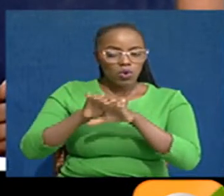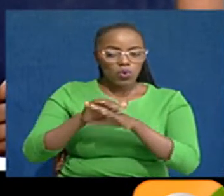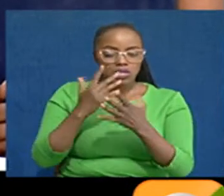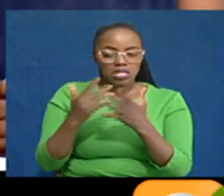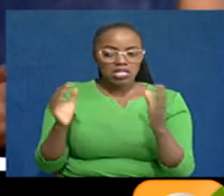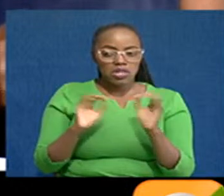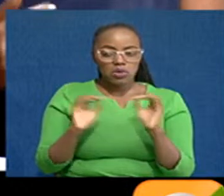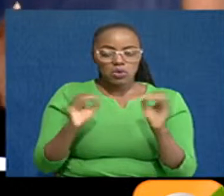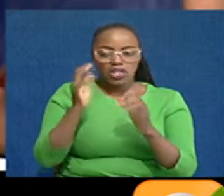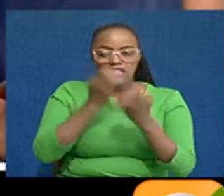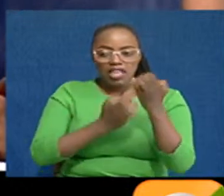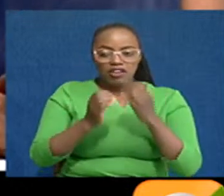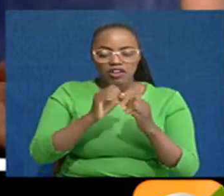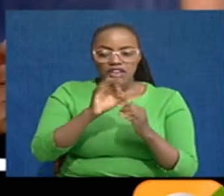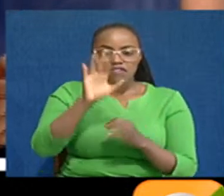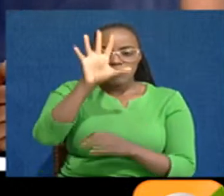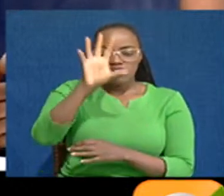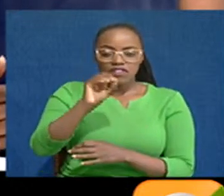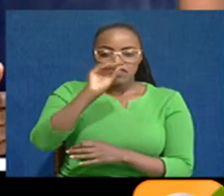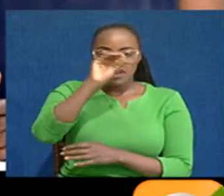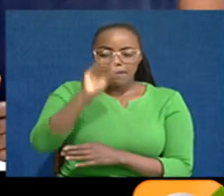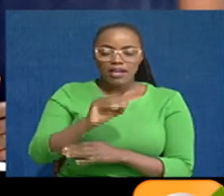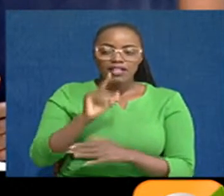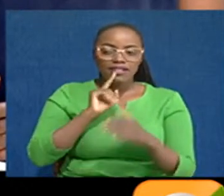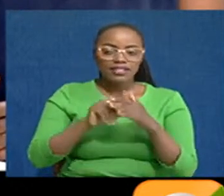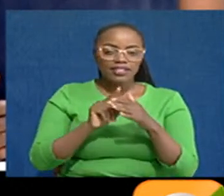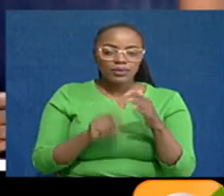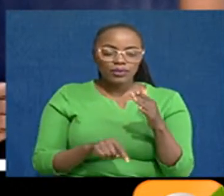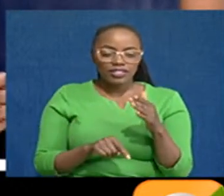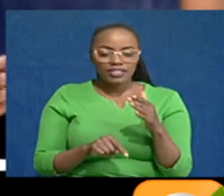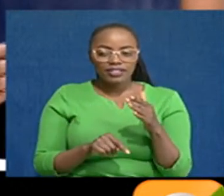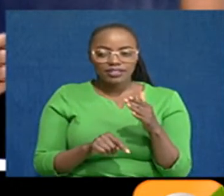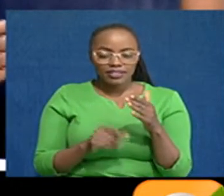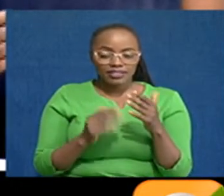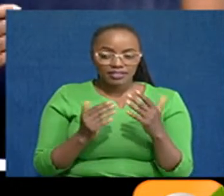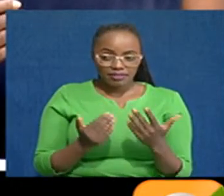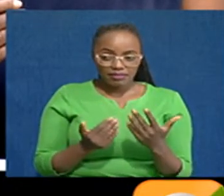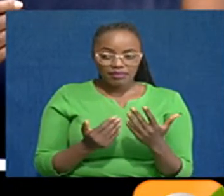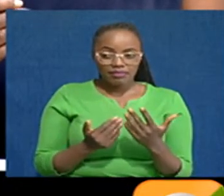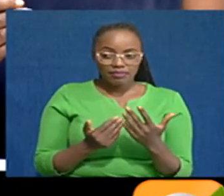the economy. If 50% are saying that